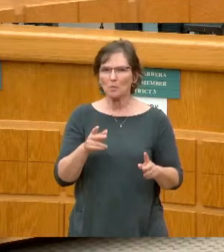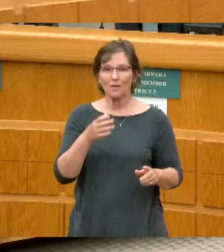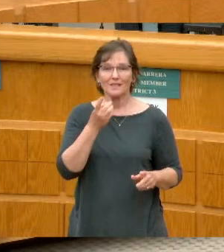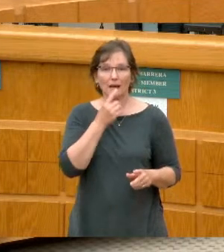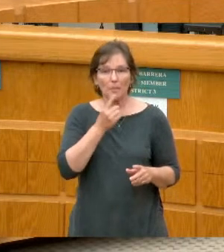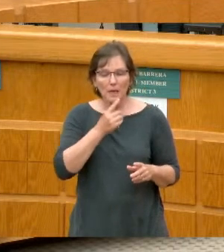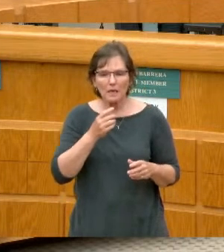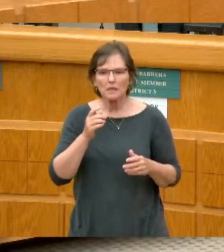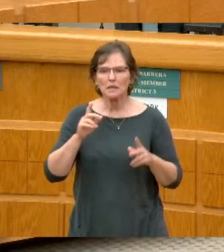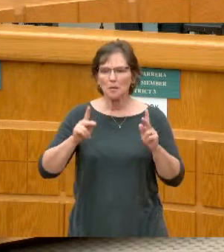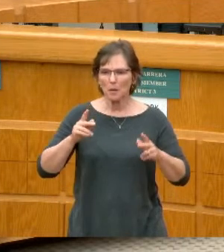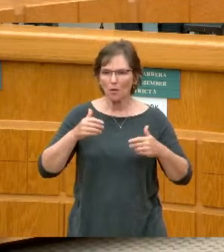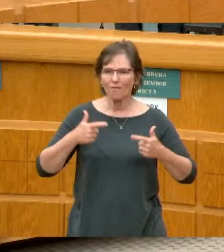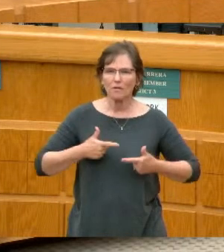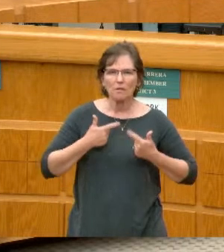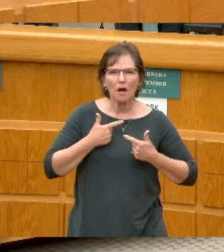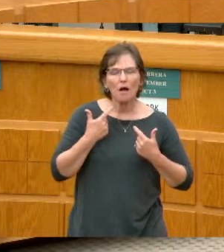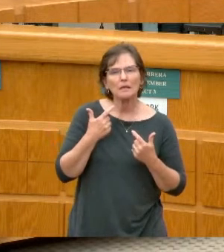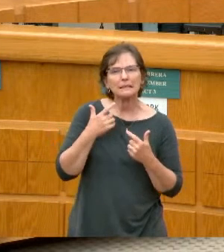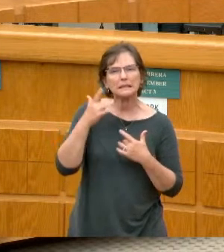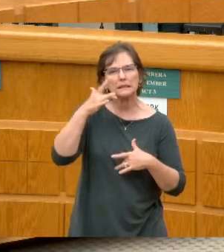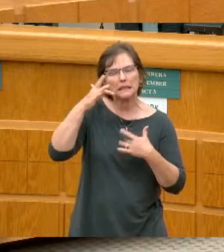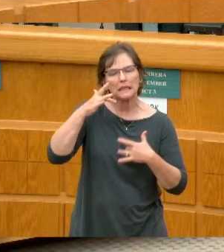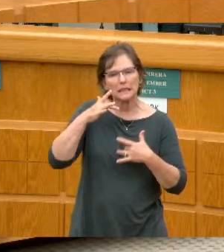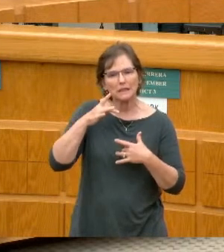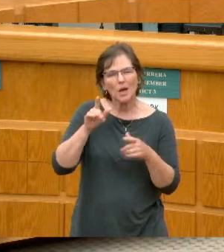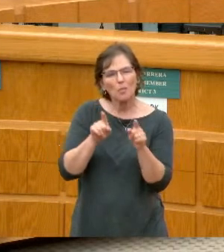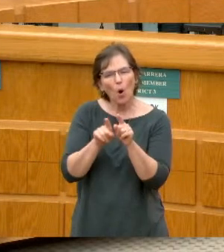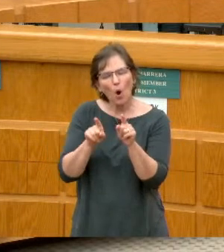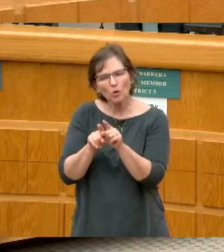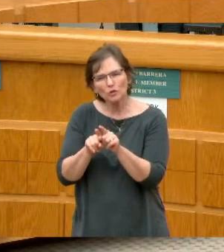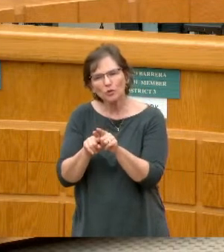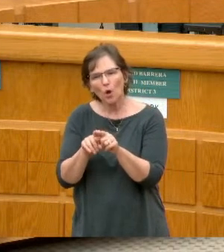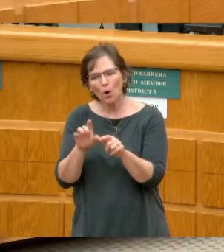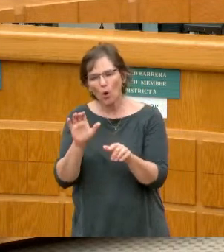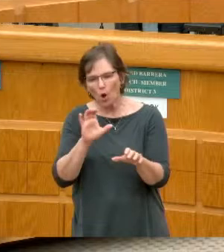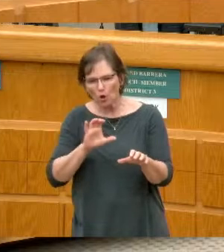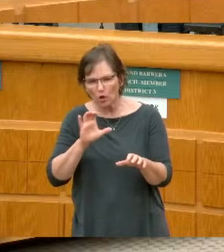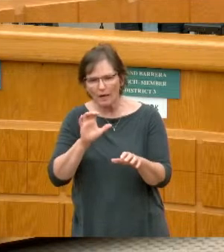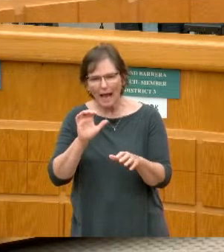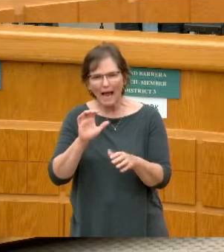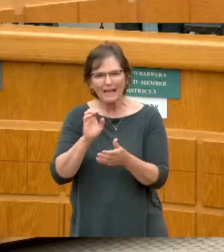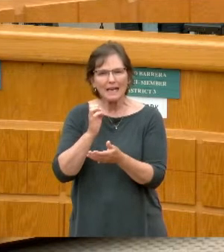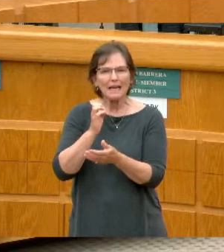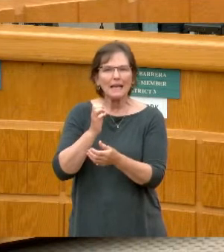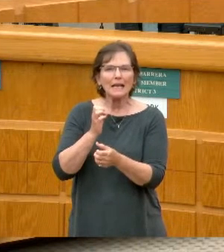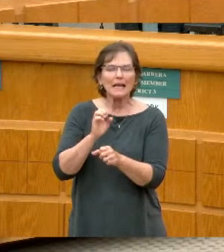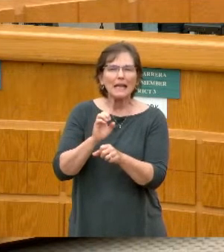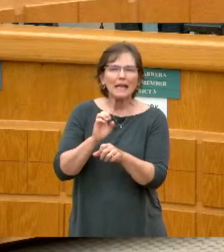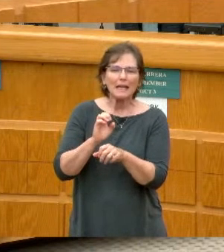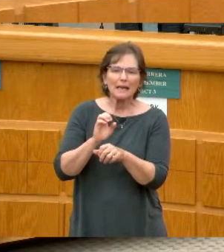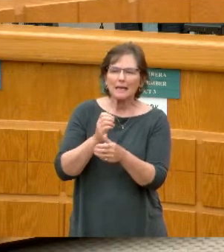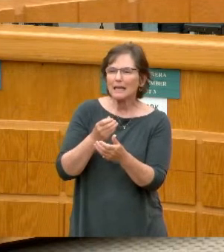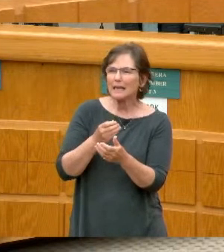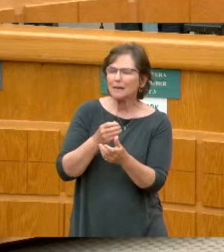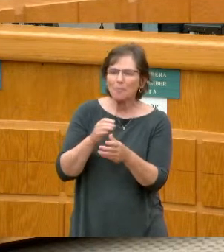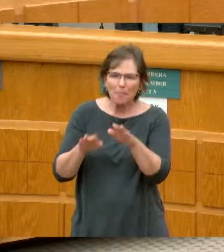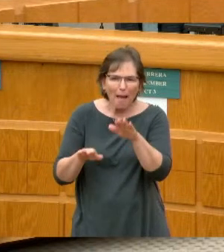to identify those most at risk, not just through age brackets or just known